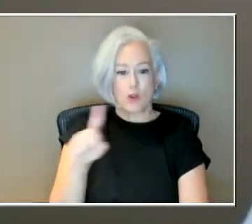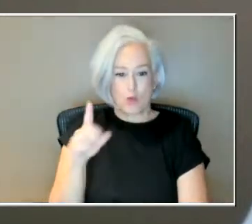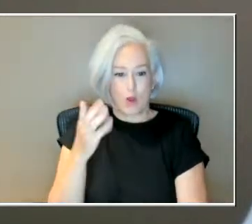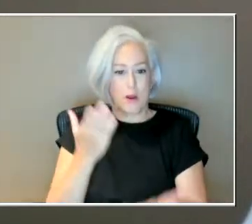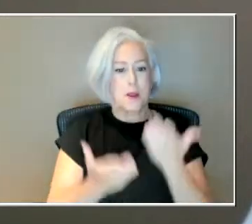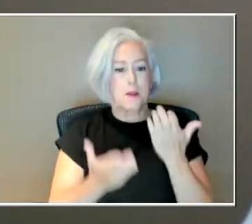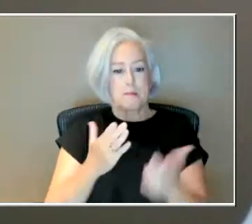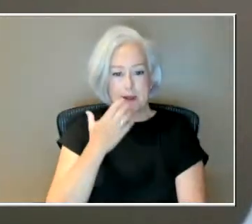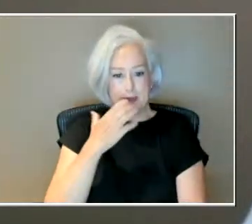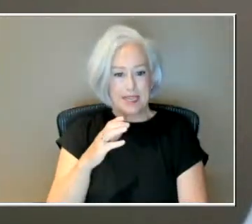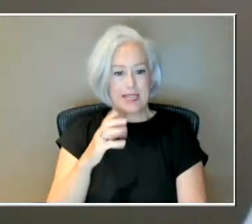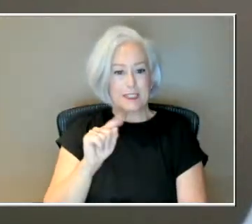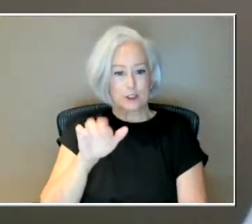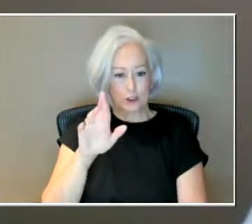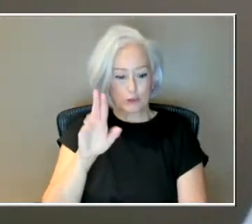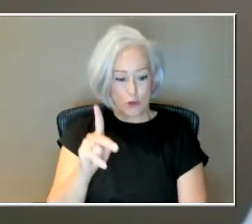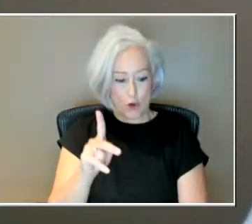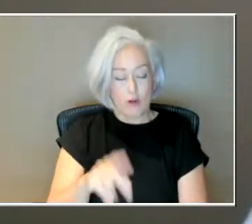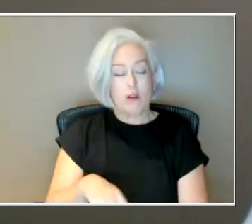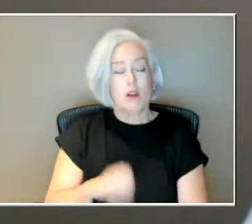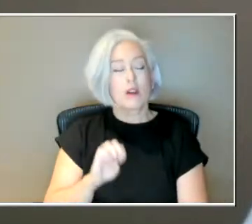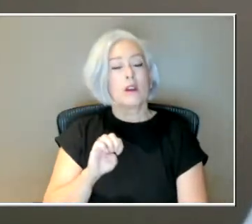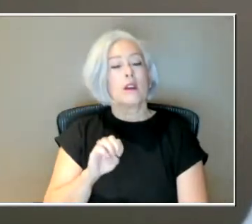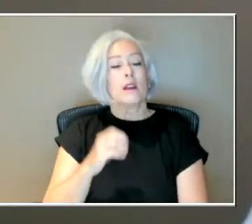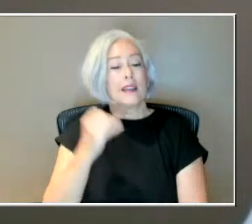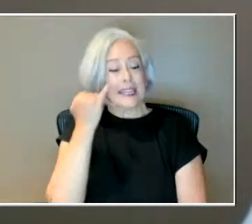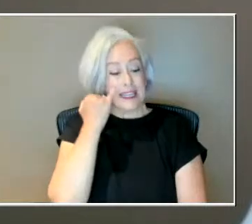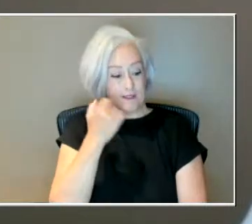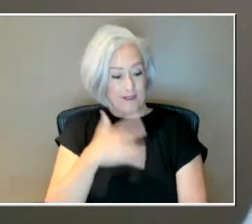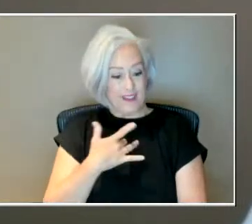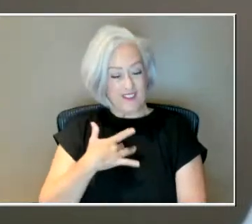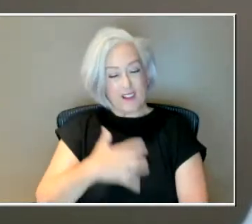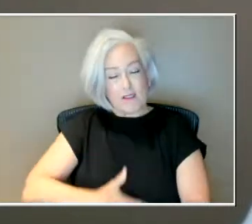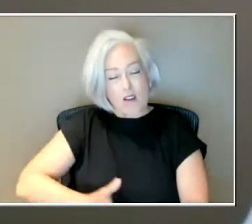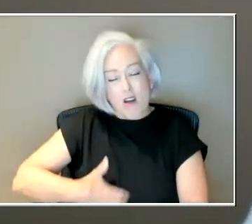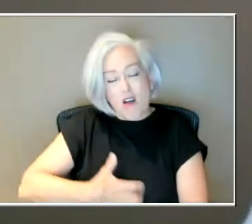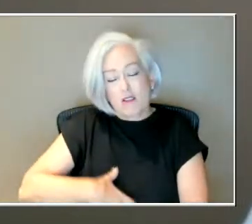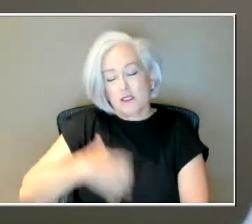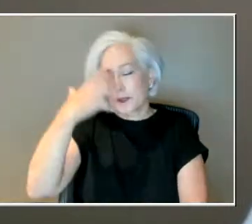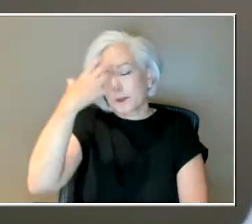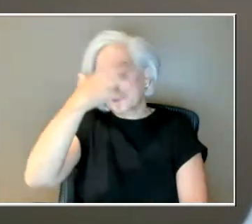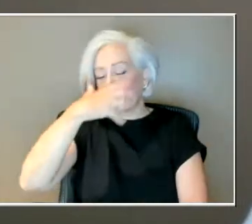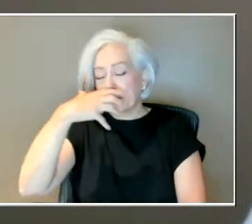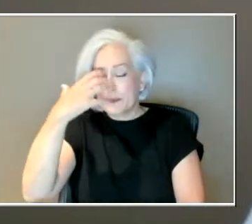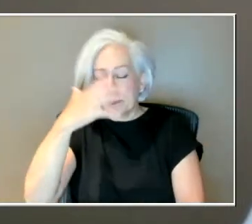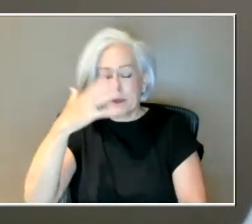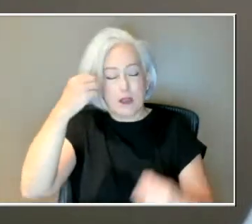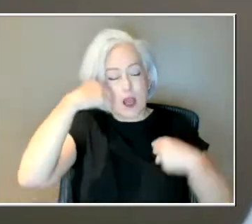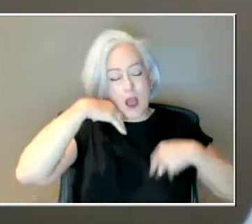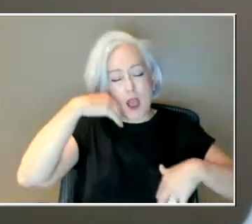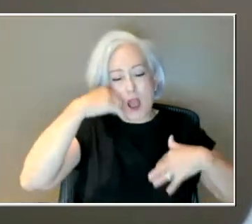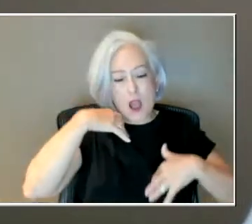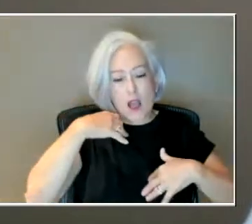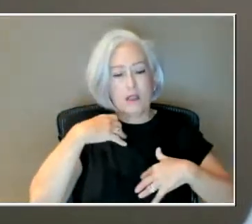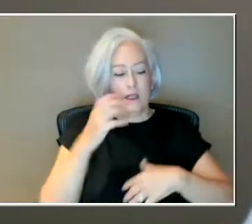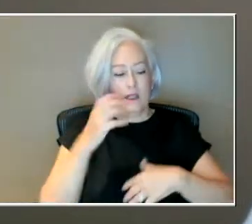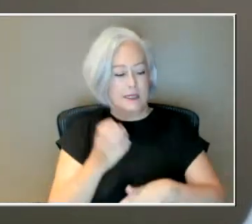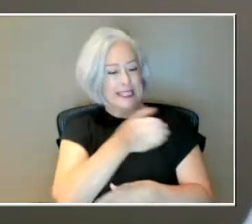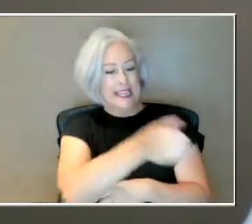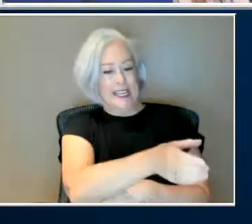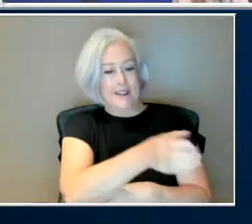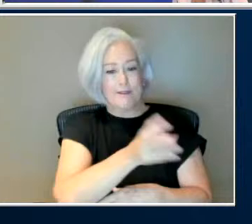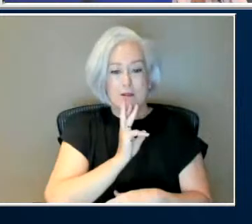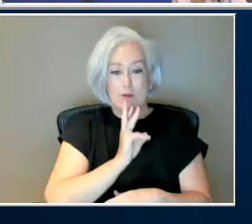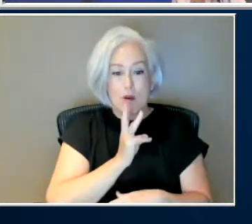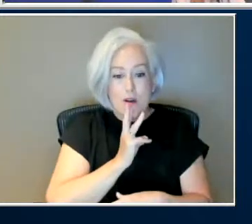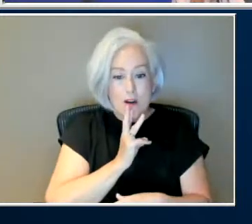can wait, get them some water, make sure they're feeling better. If they're not improving, at that point, it would be a good idea to go ahead and call 911 as well.